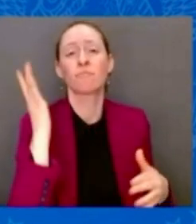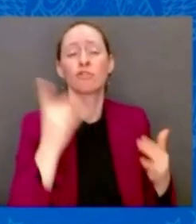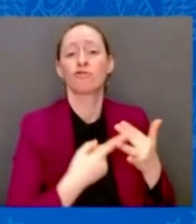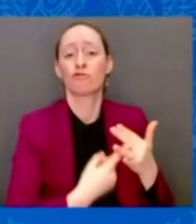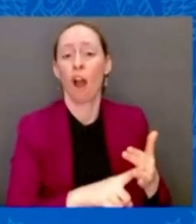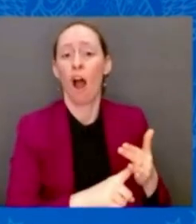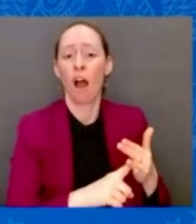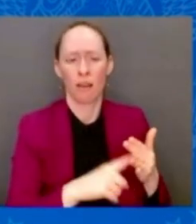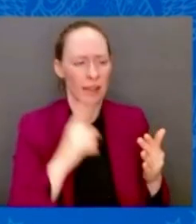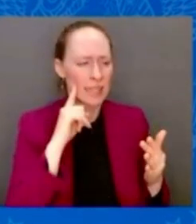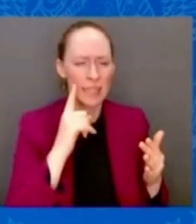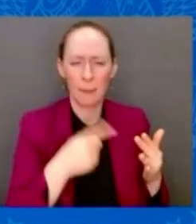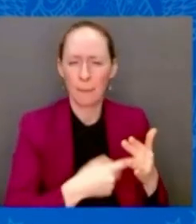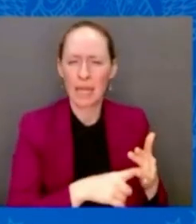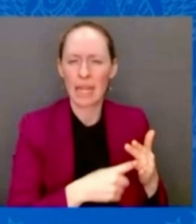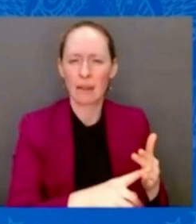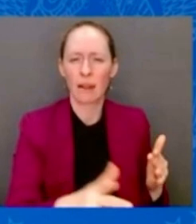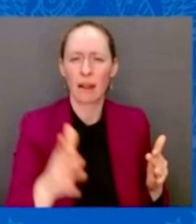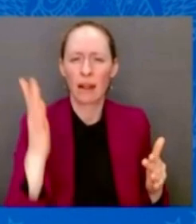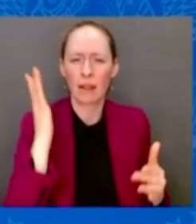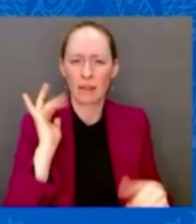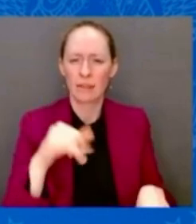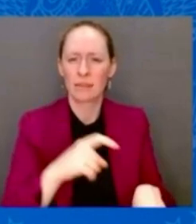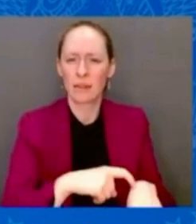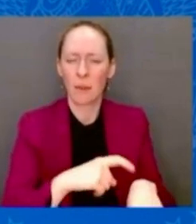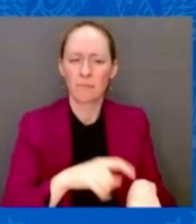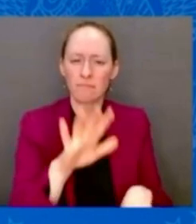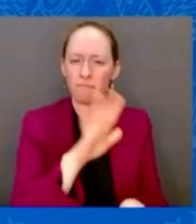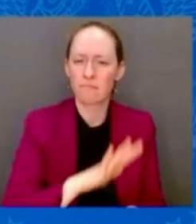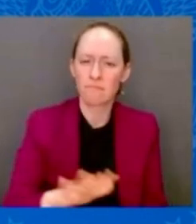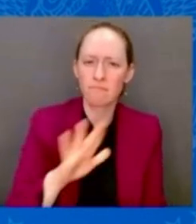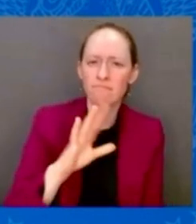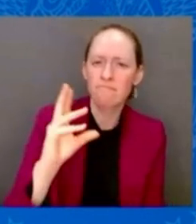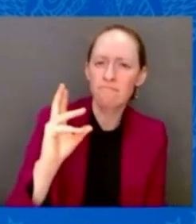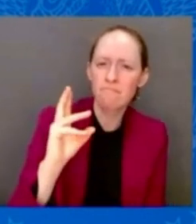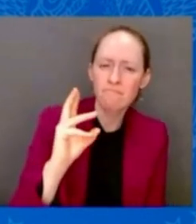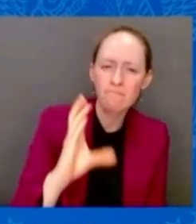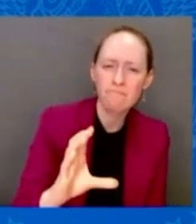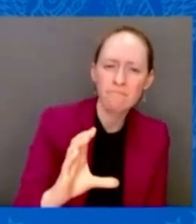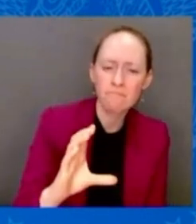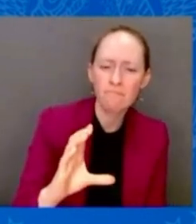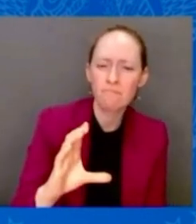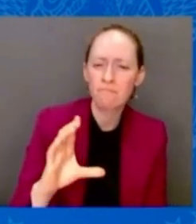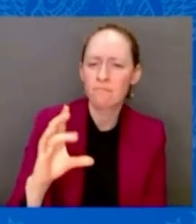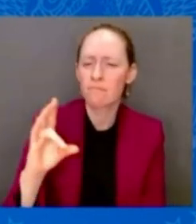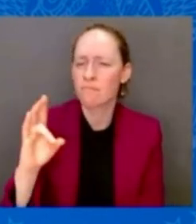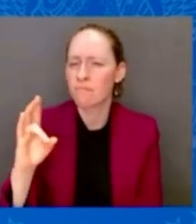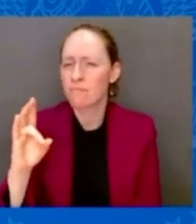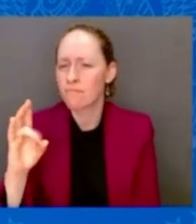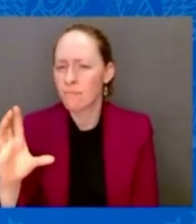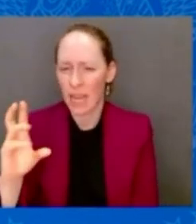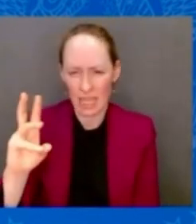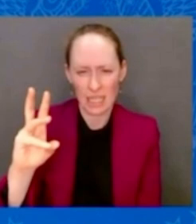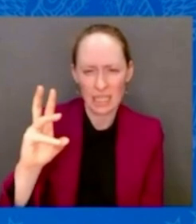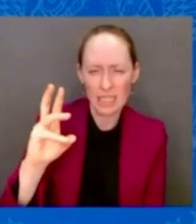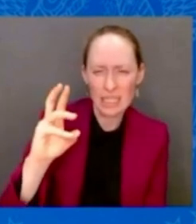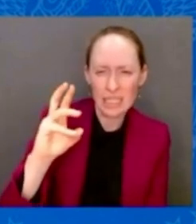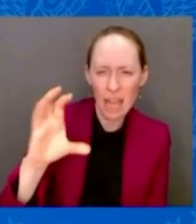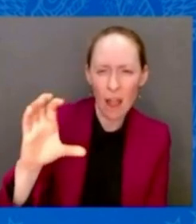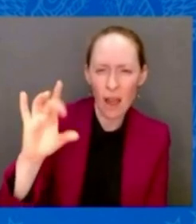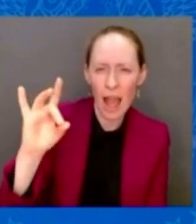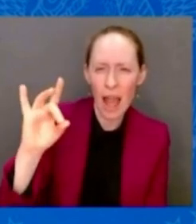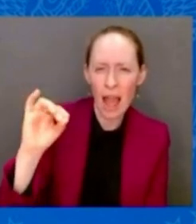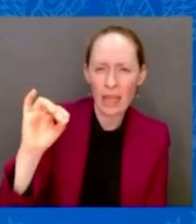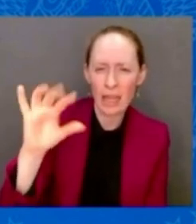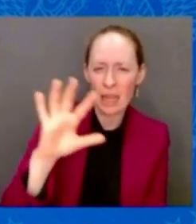million billionaires in America. I'm not million, 680 billionaires in America. Now it's about 1,000.